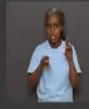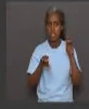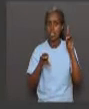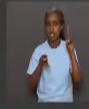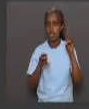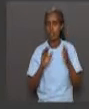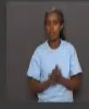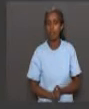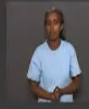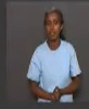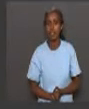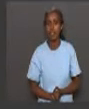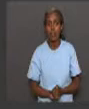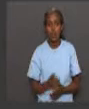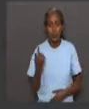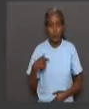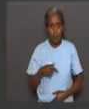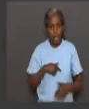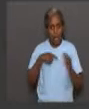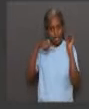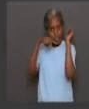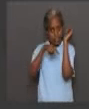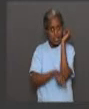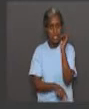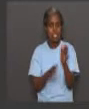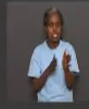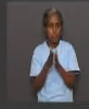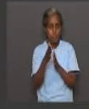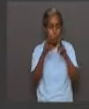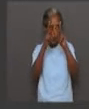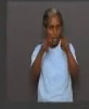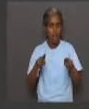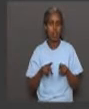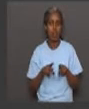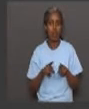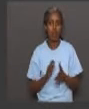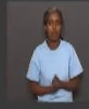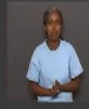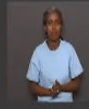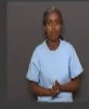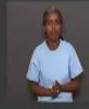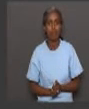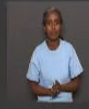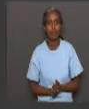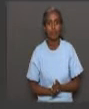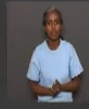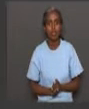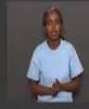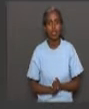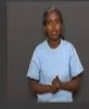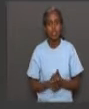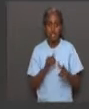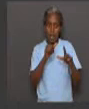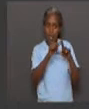CD as we are dealing with a parallelogram. The corner